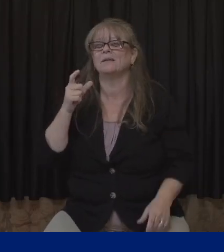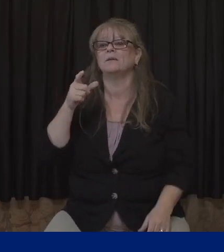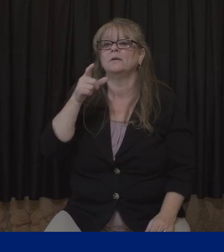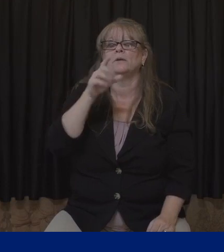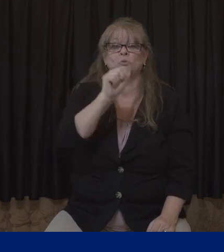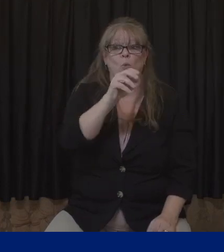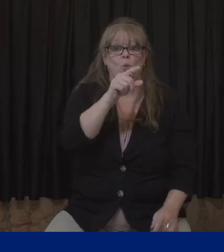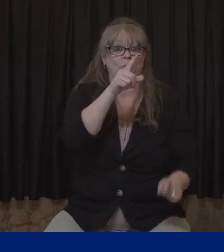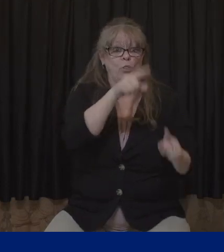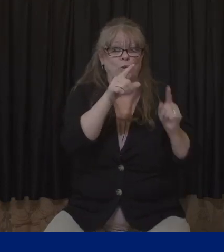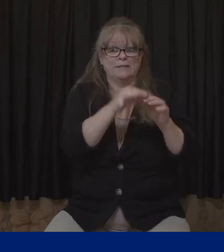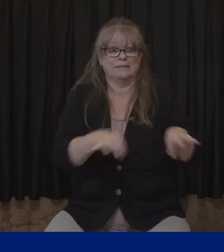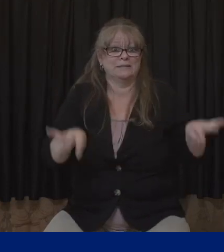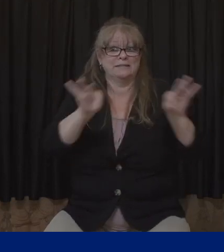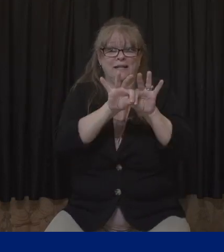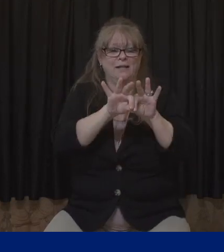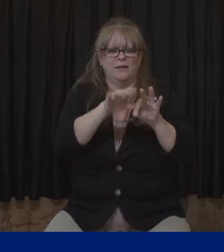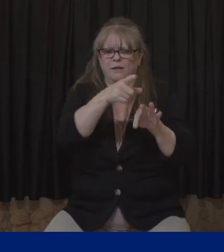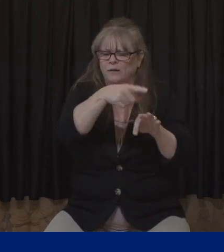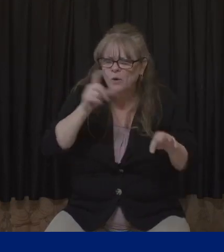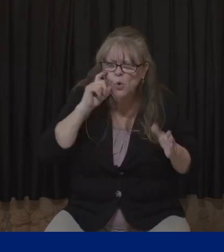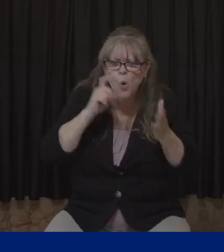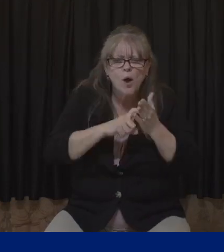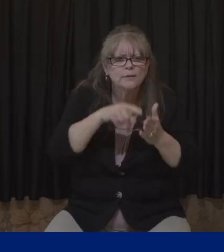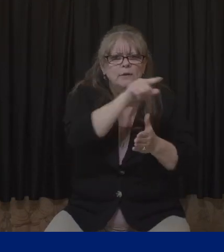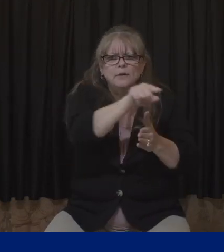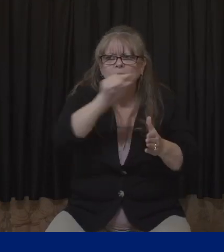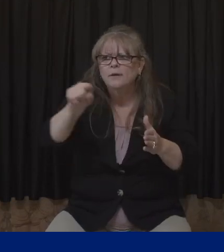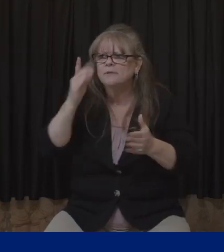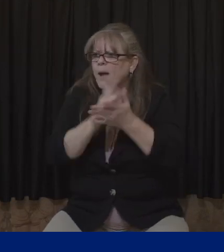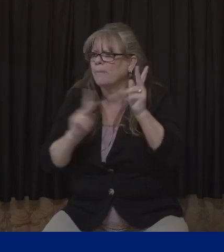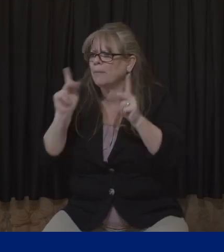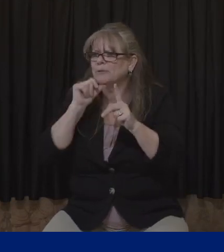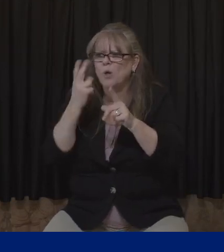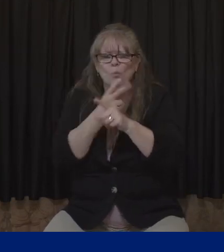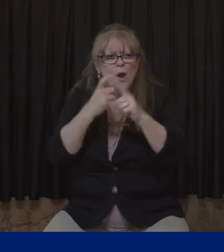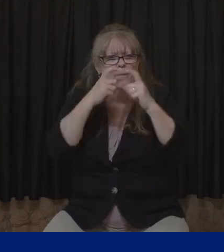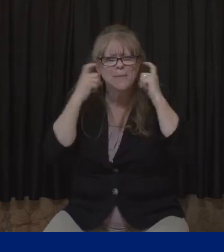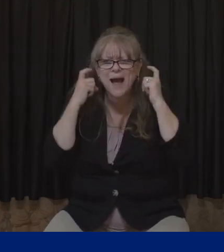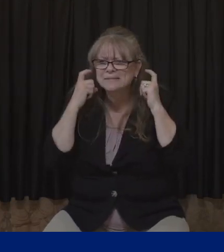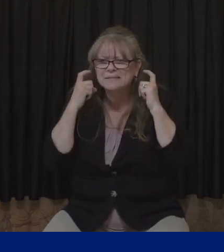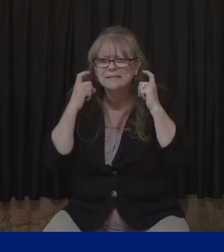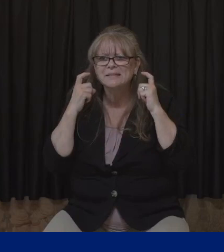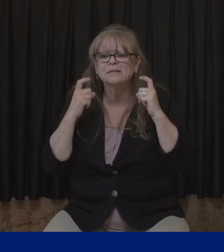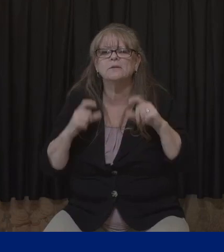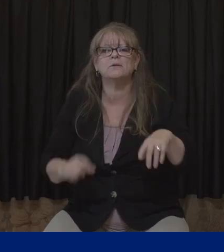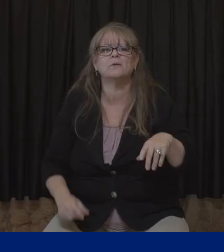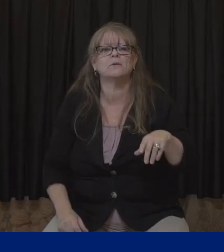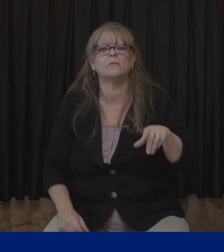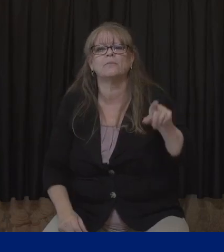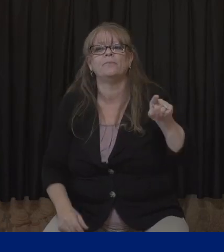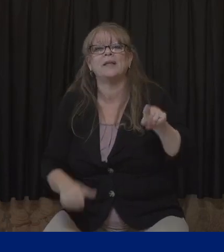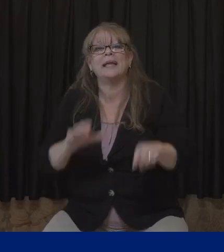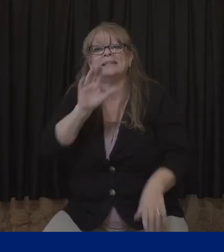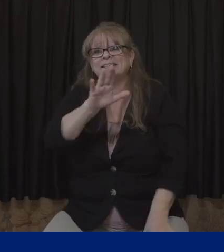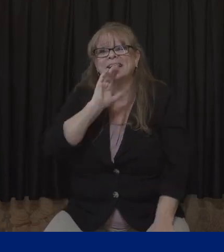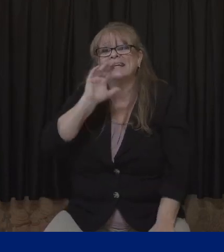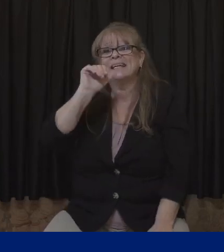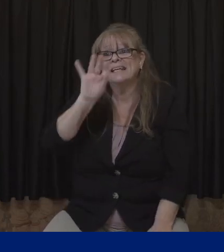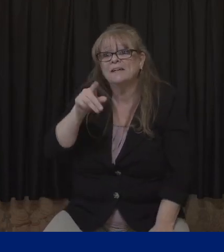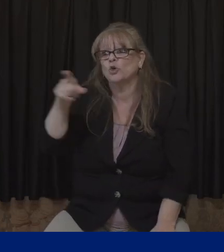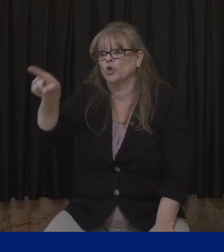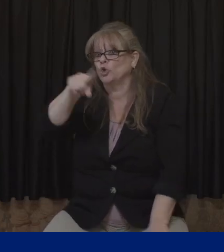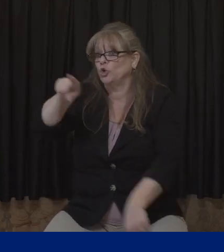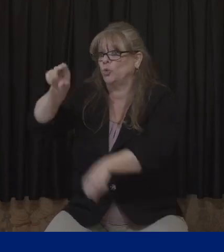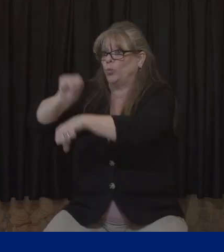masks in stores? Well, they are required to. The question was, what is our message to essential employees who are still wearing masks in stores?